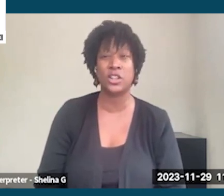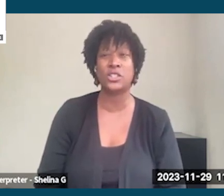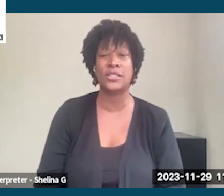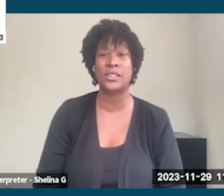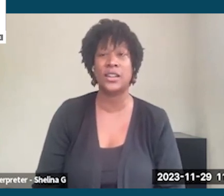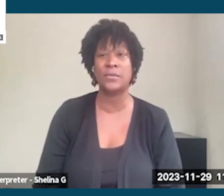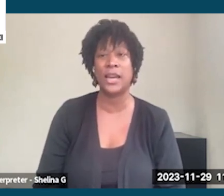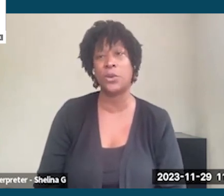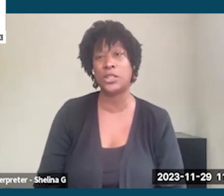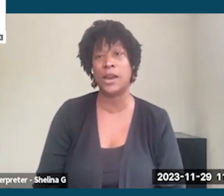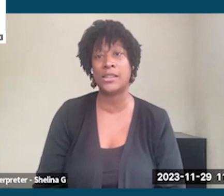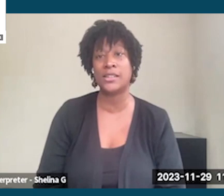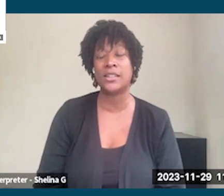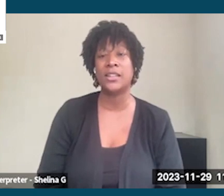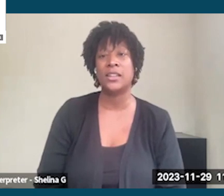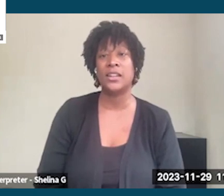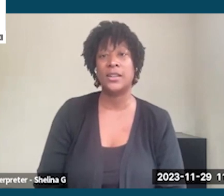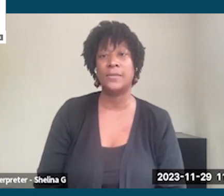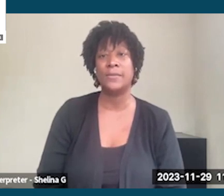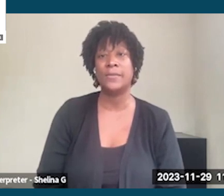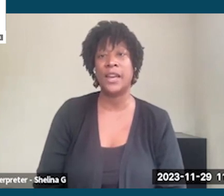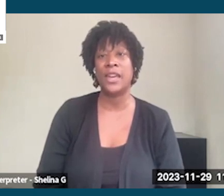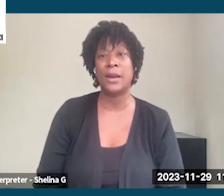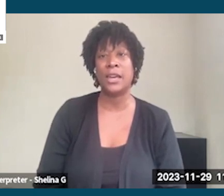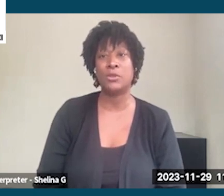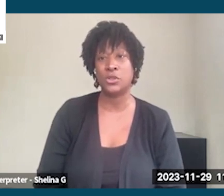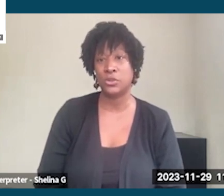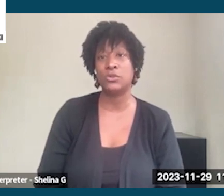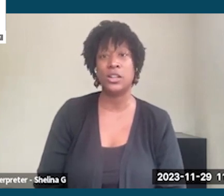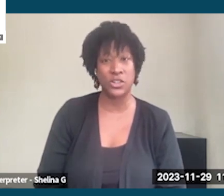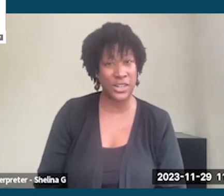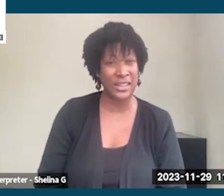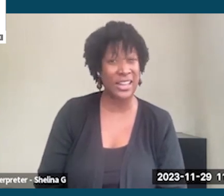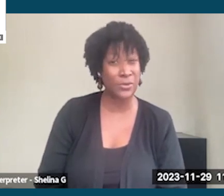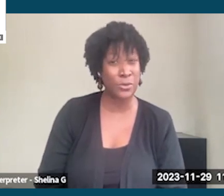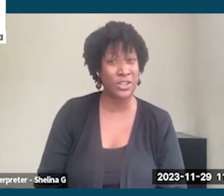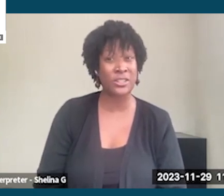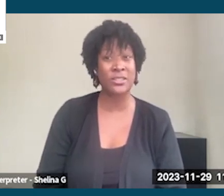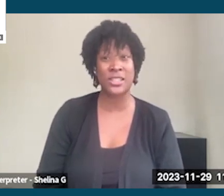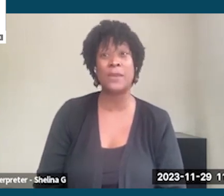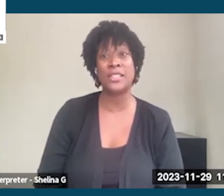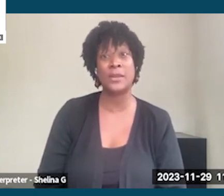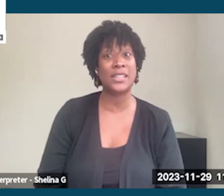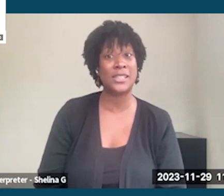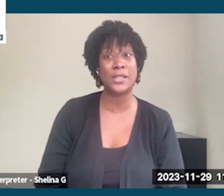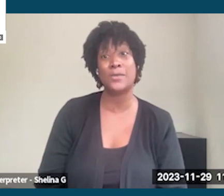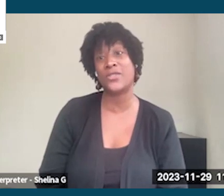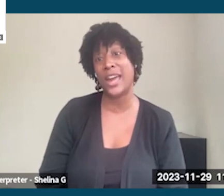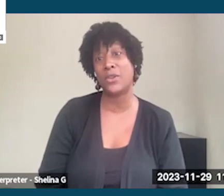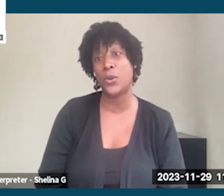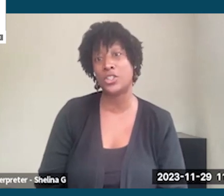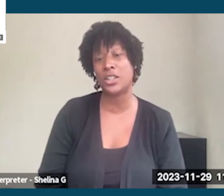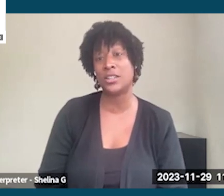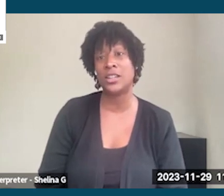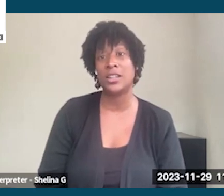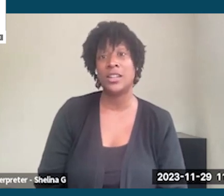minute instructions. That works best. And then I'm able to understand that information that's coming to me, because sometimes